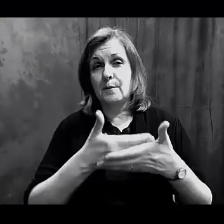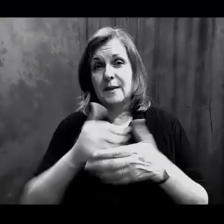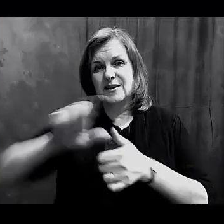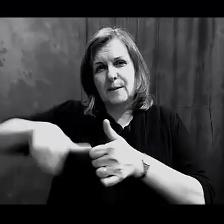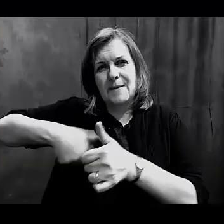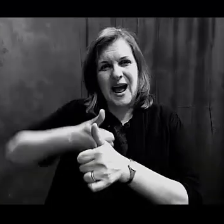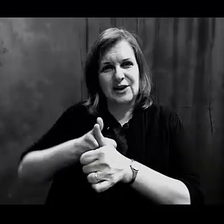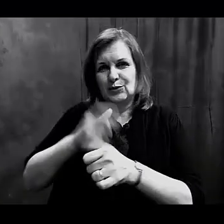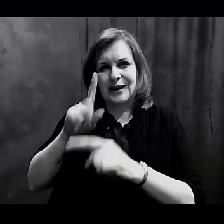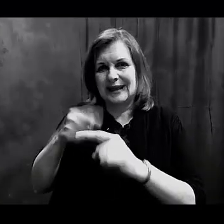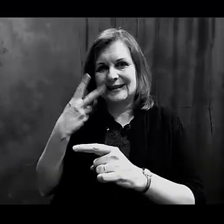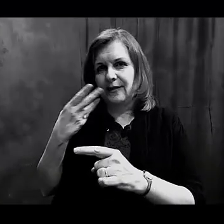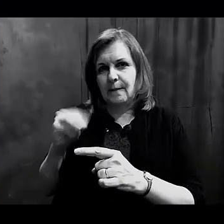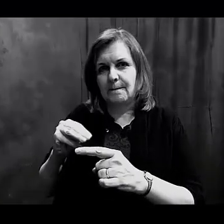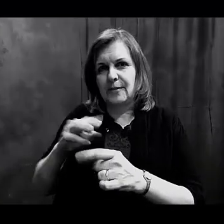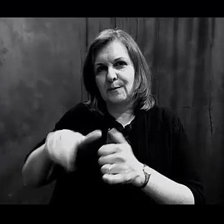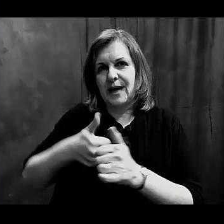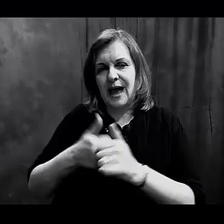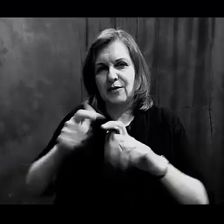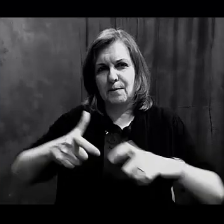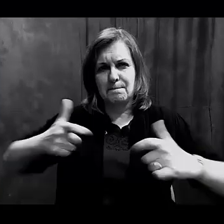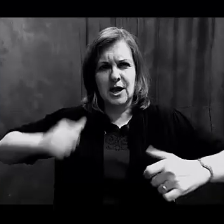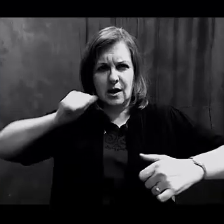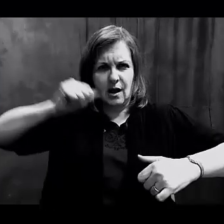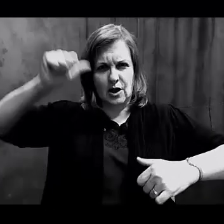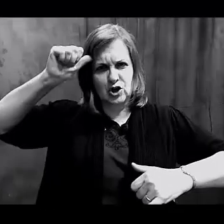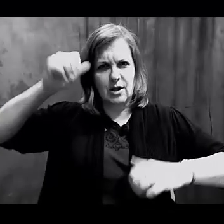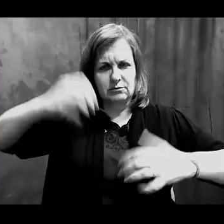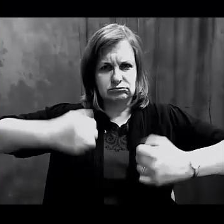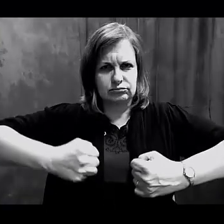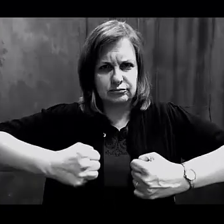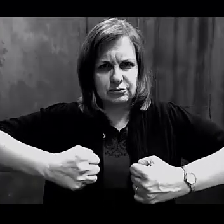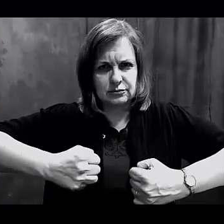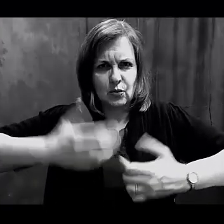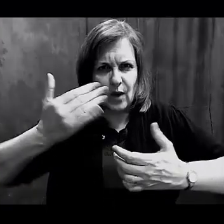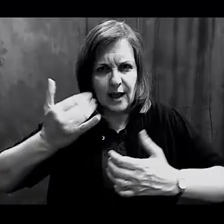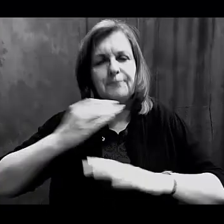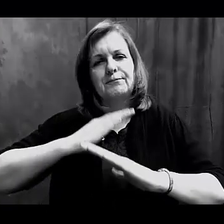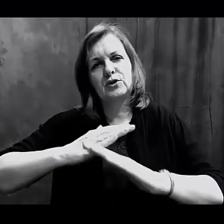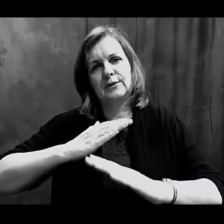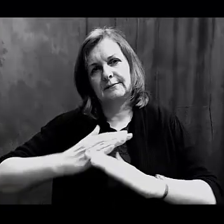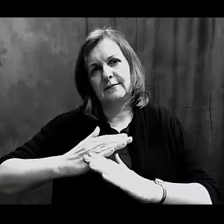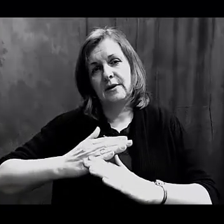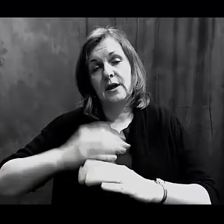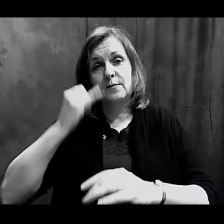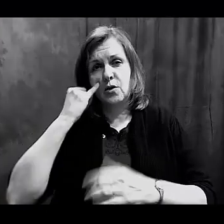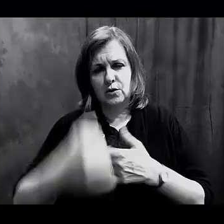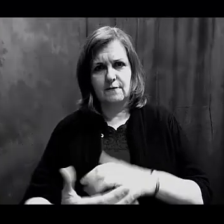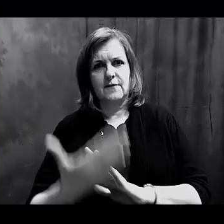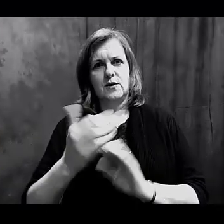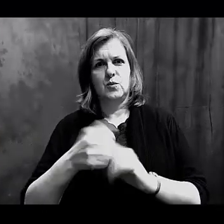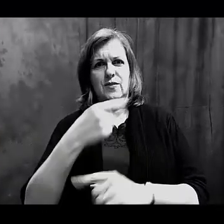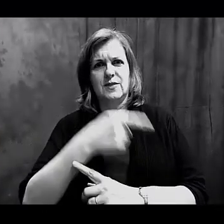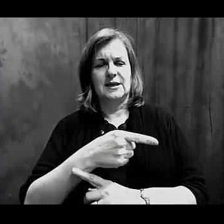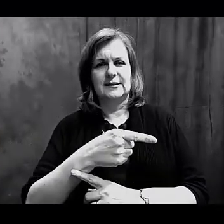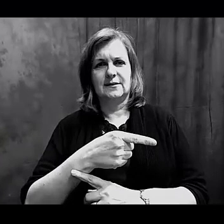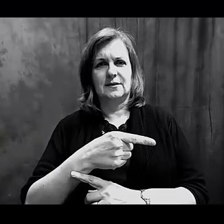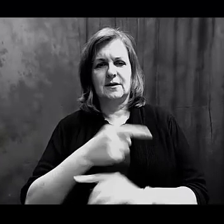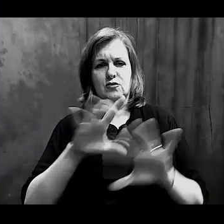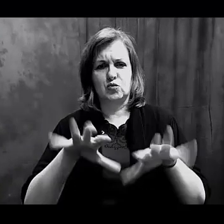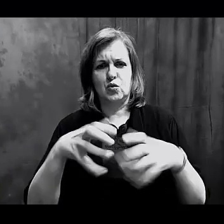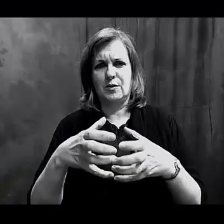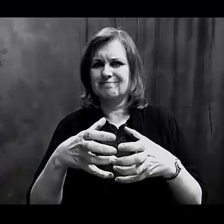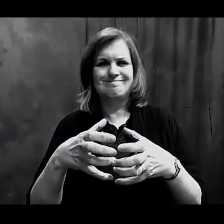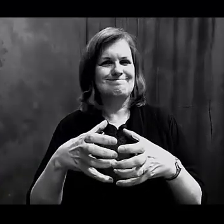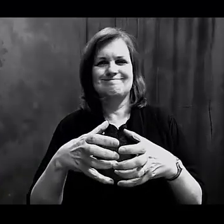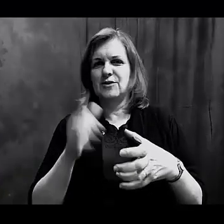babies behind, and you can't see them. They're all hidden in behind the large adults to protect them. And if you come face to face with